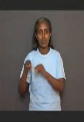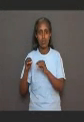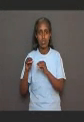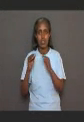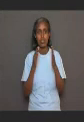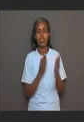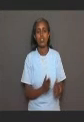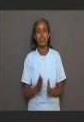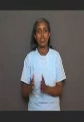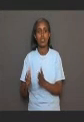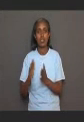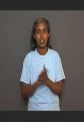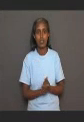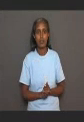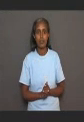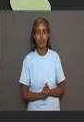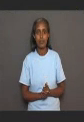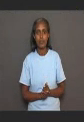Students, let's get ready.